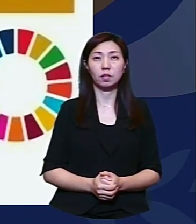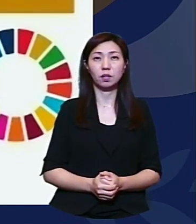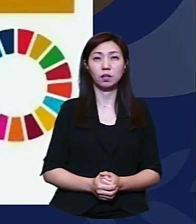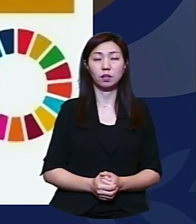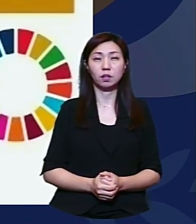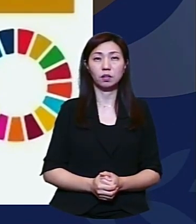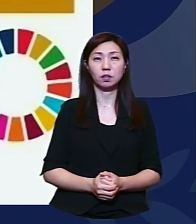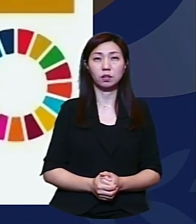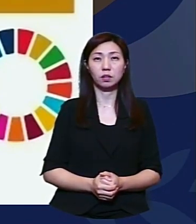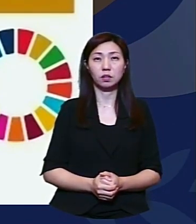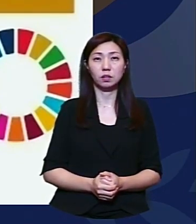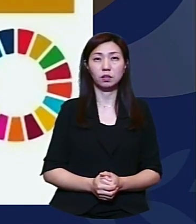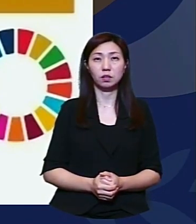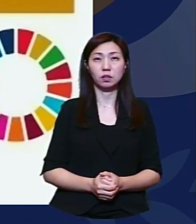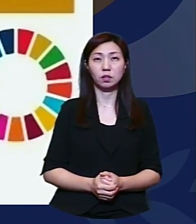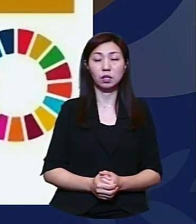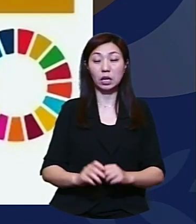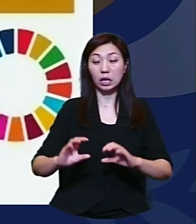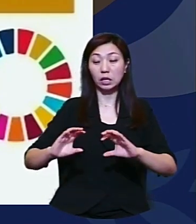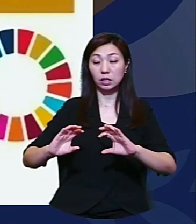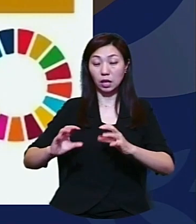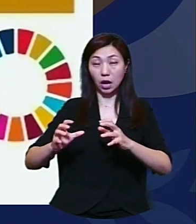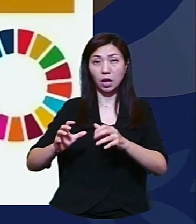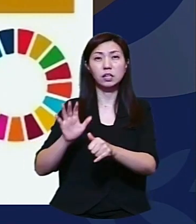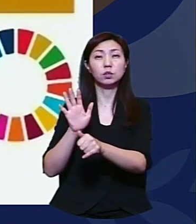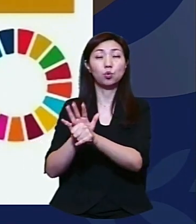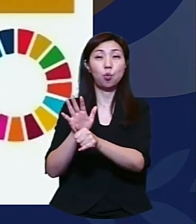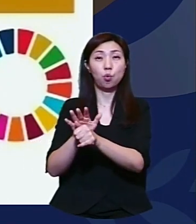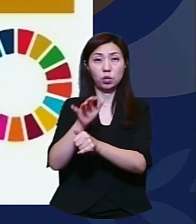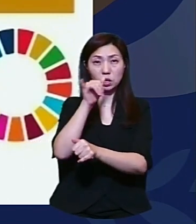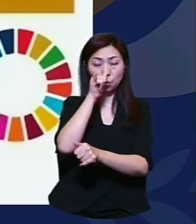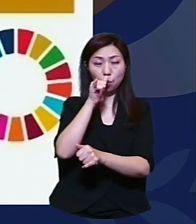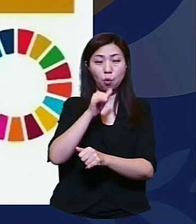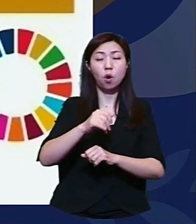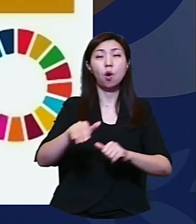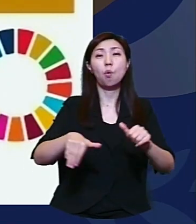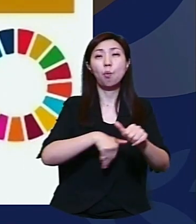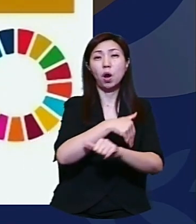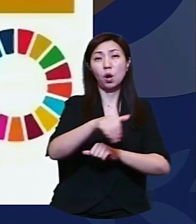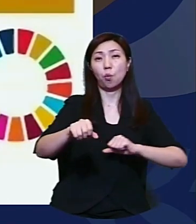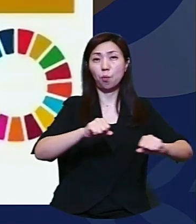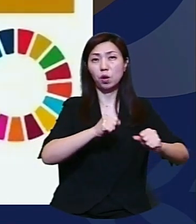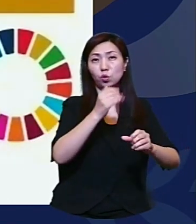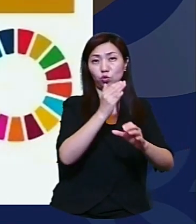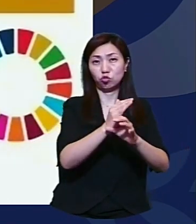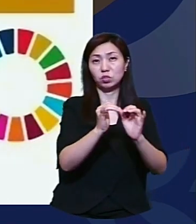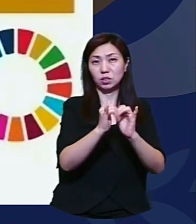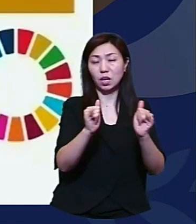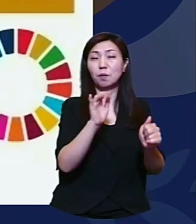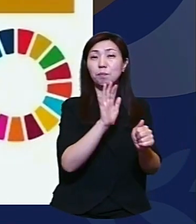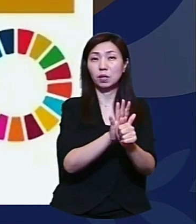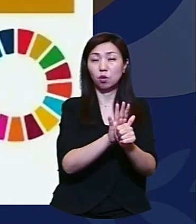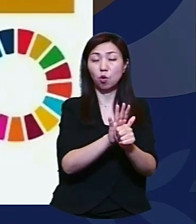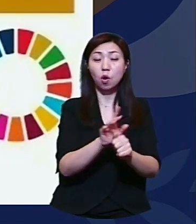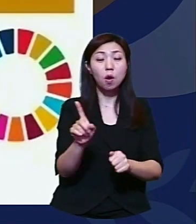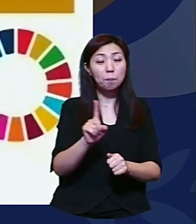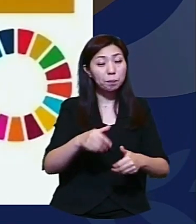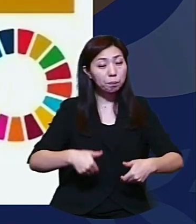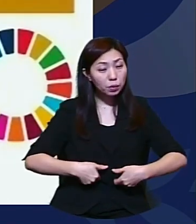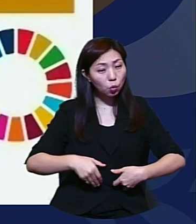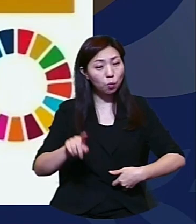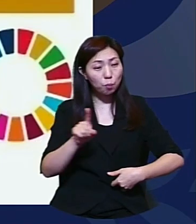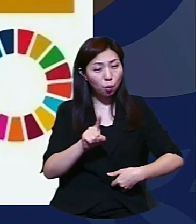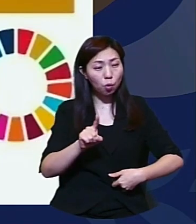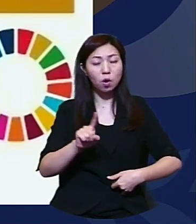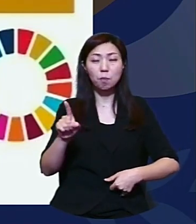on the ground to be able to match what we have with what's being demanded. So we have our own programs. We